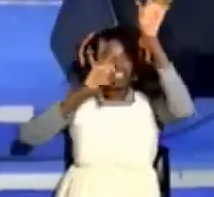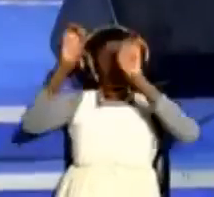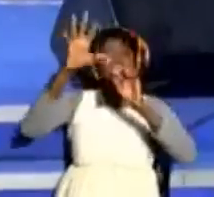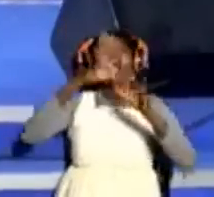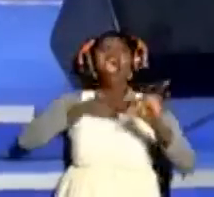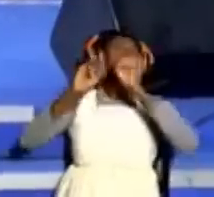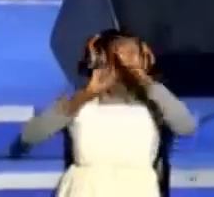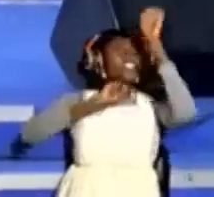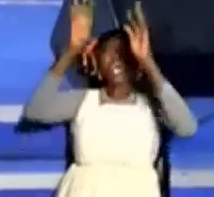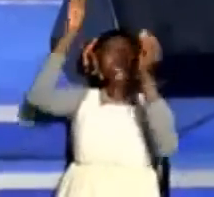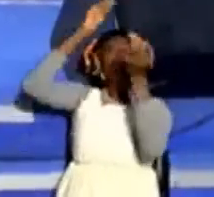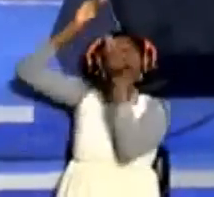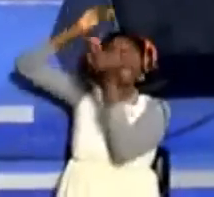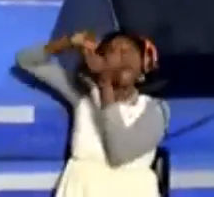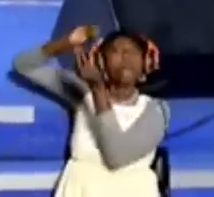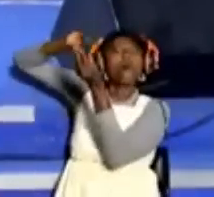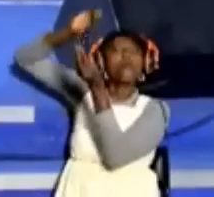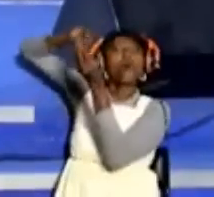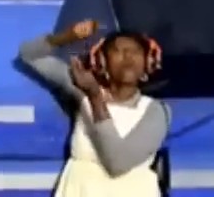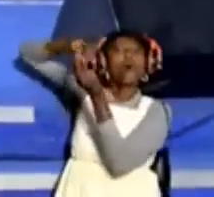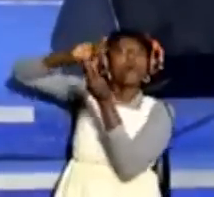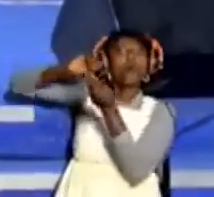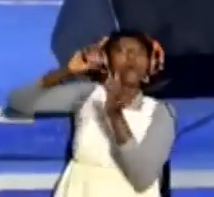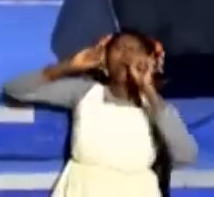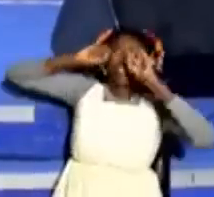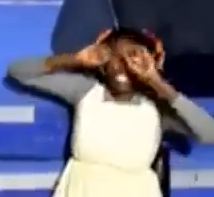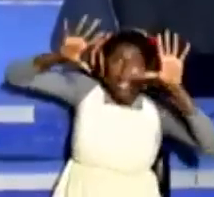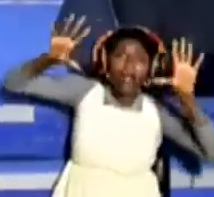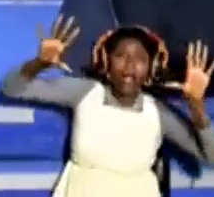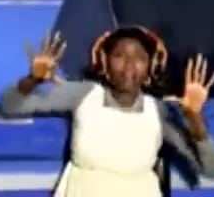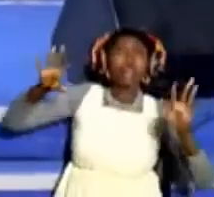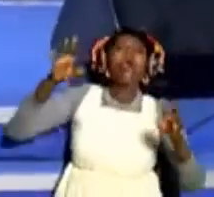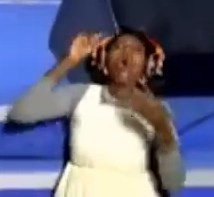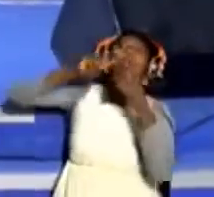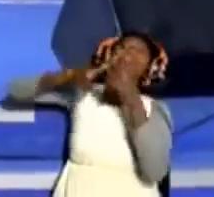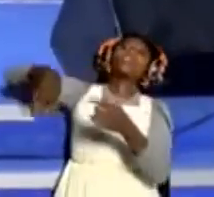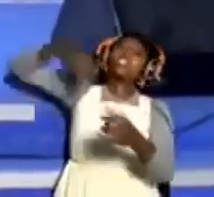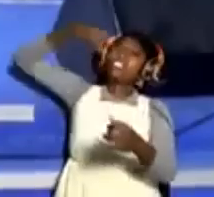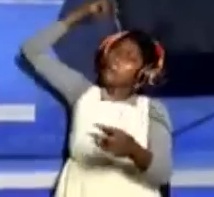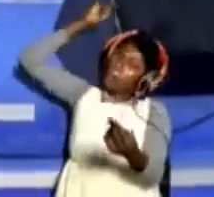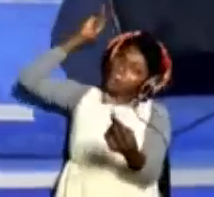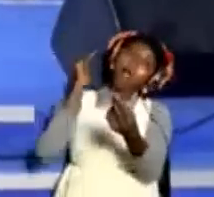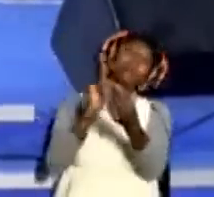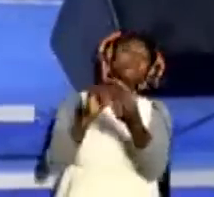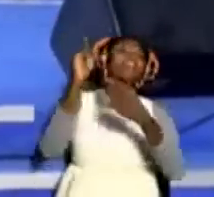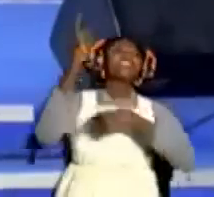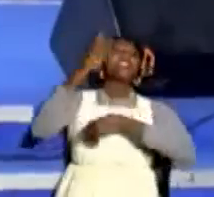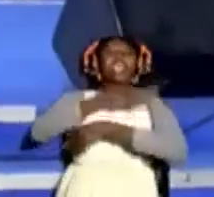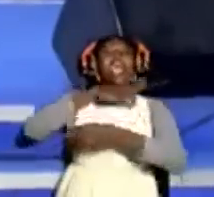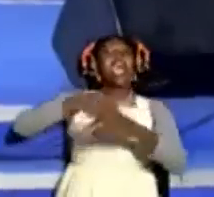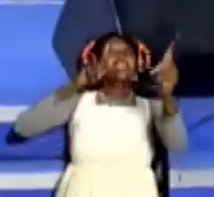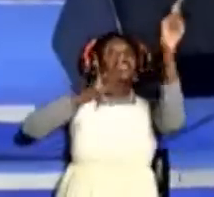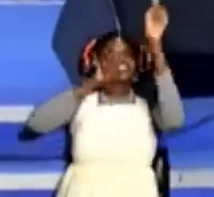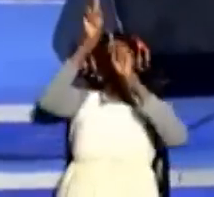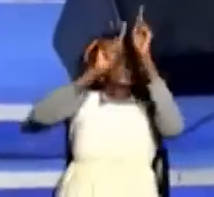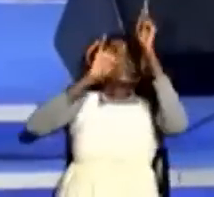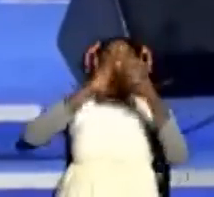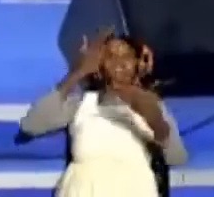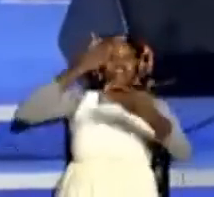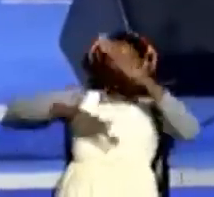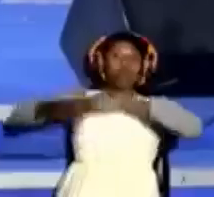shines more and more, more and more, more and more, clearer until the day star is formed in them.